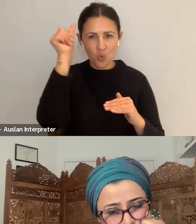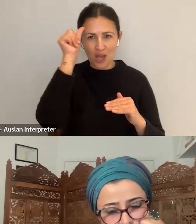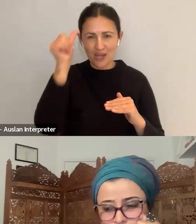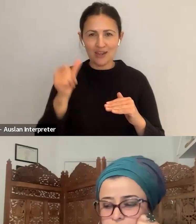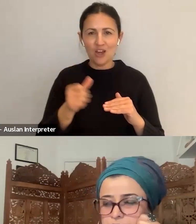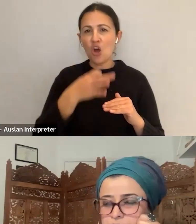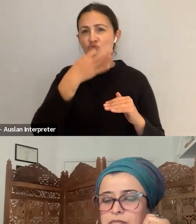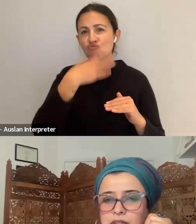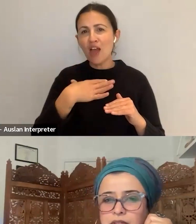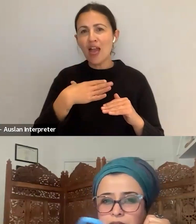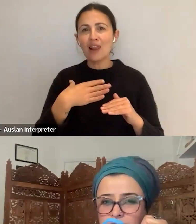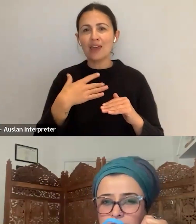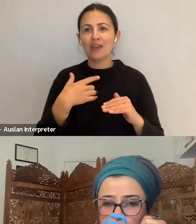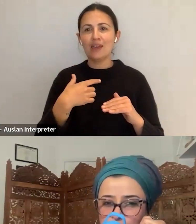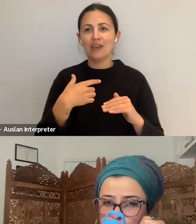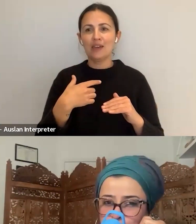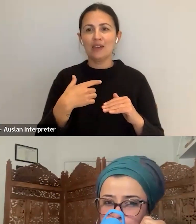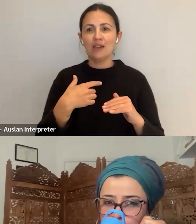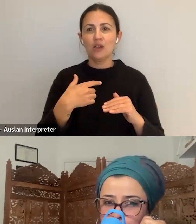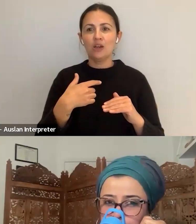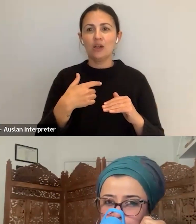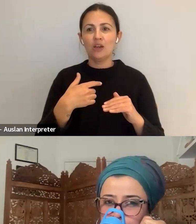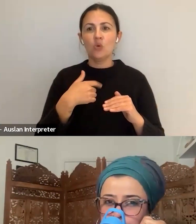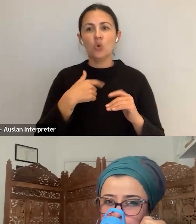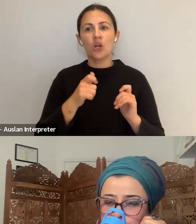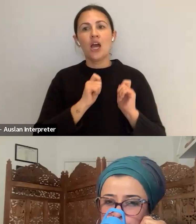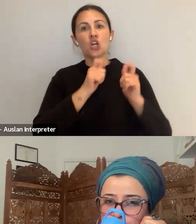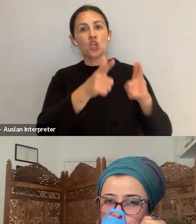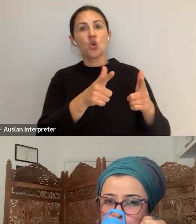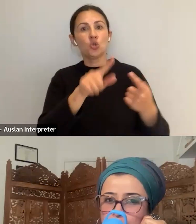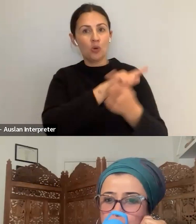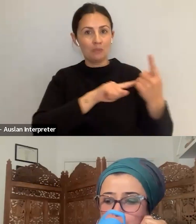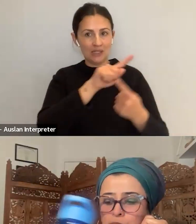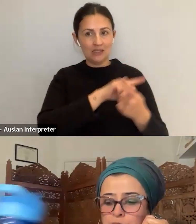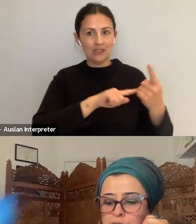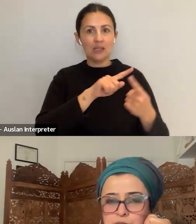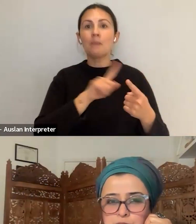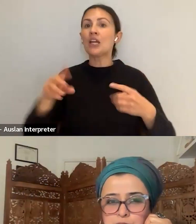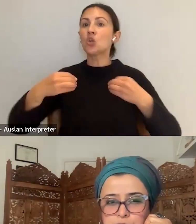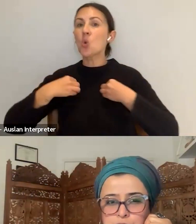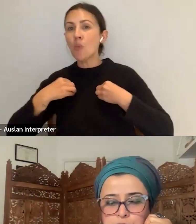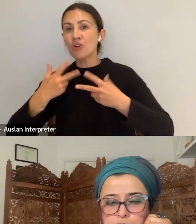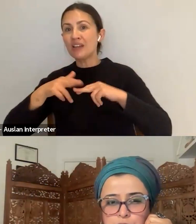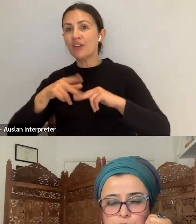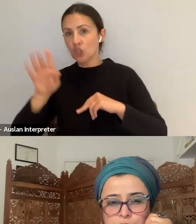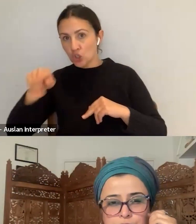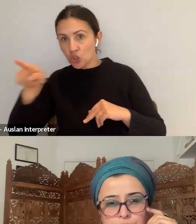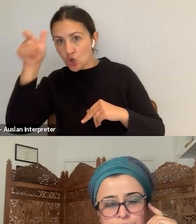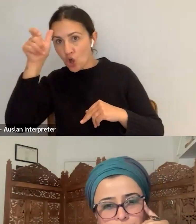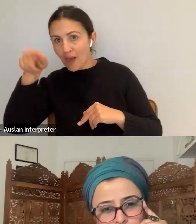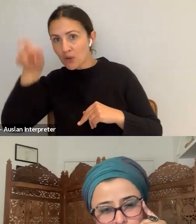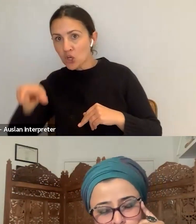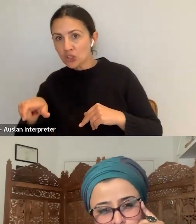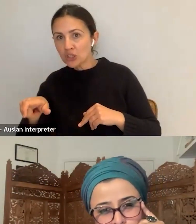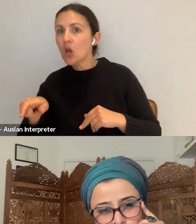room and someone say, oh, does anyone know so-and-so? That's relationality. Whereas in a corporate context, that's really framed as conflict of